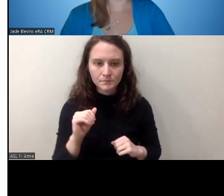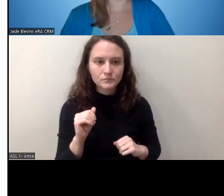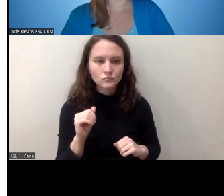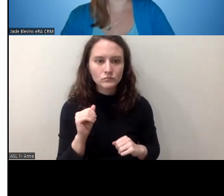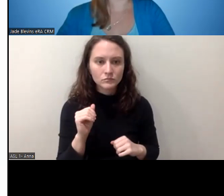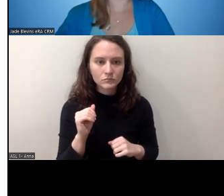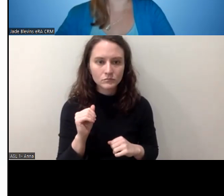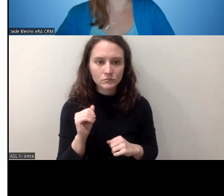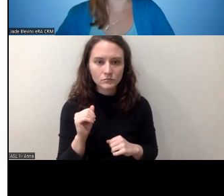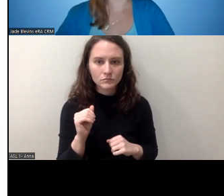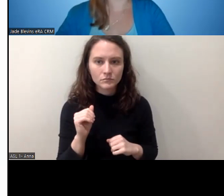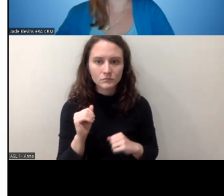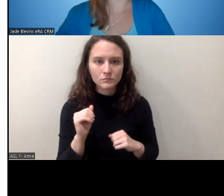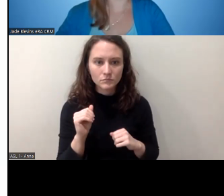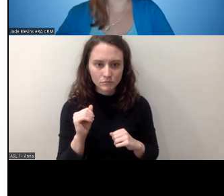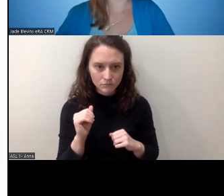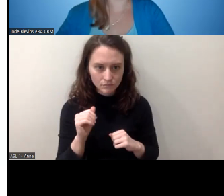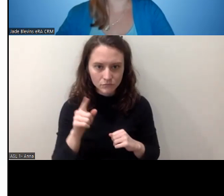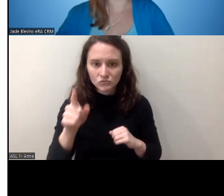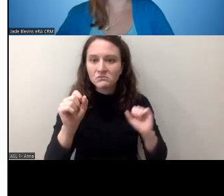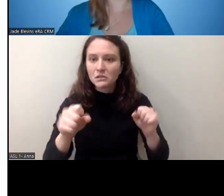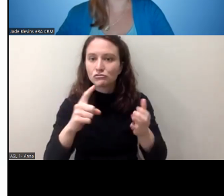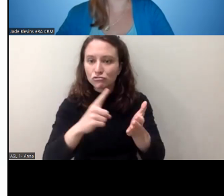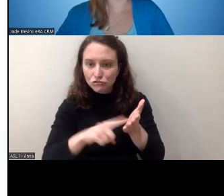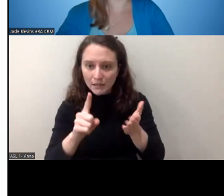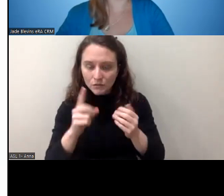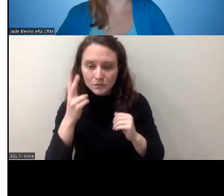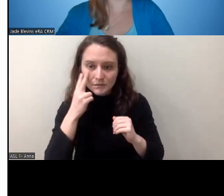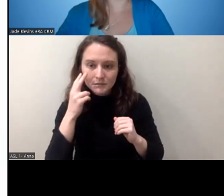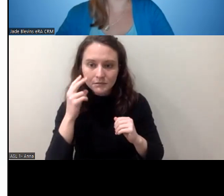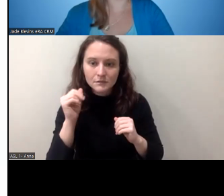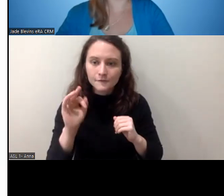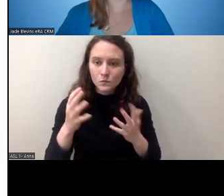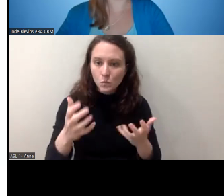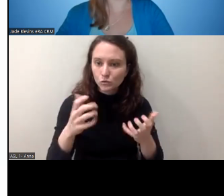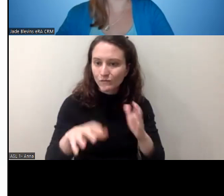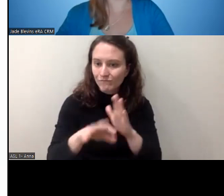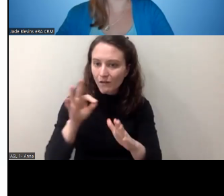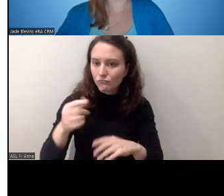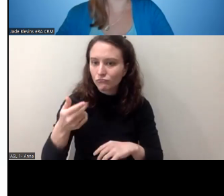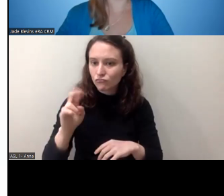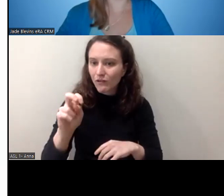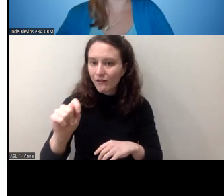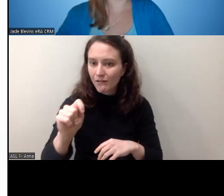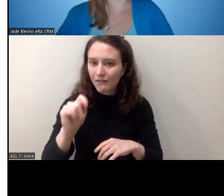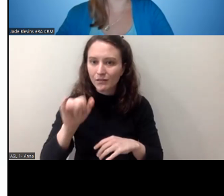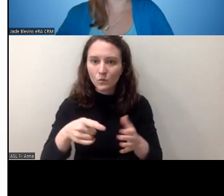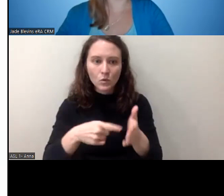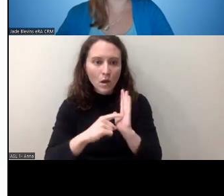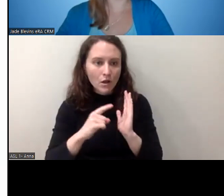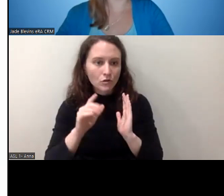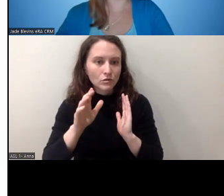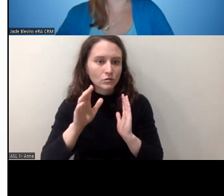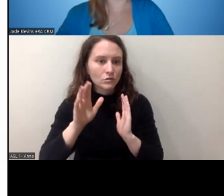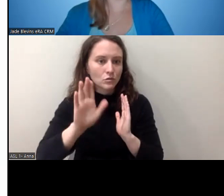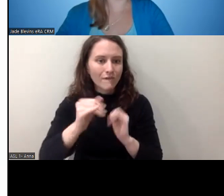make, sorry, you can check whether you want to find grants that require your final RPPR, or